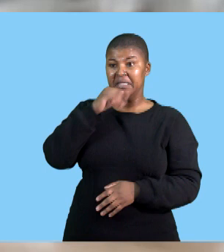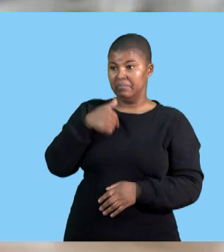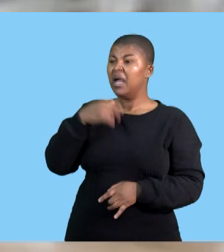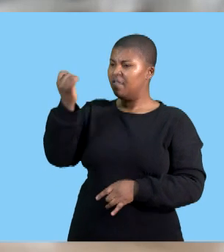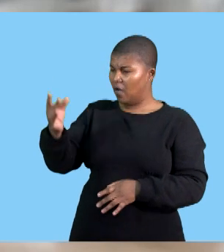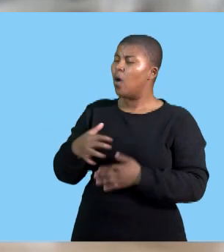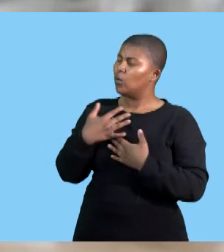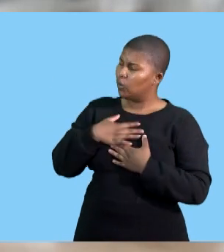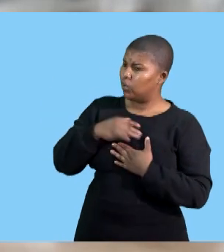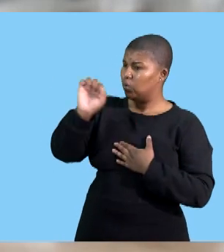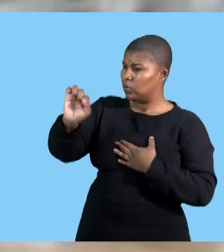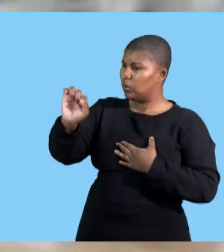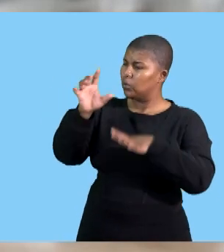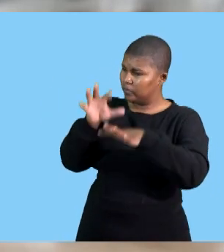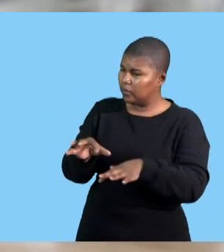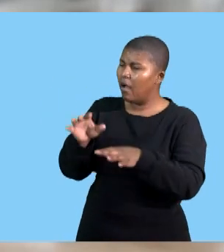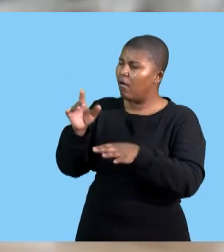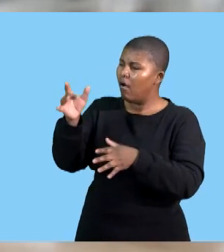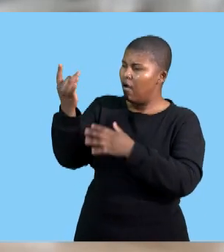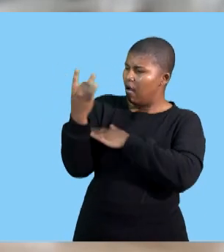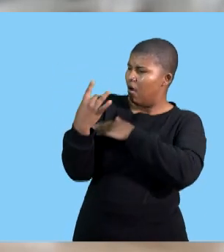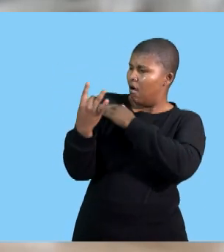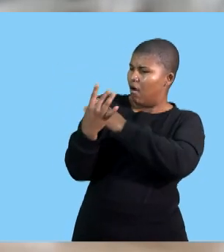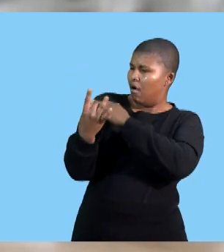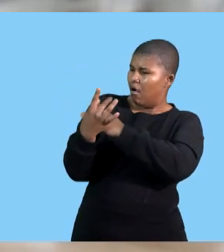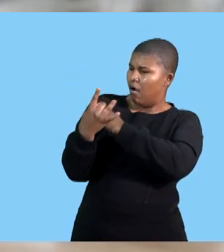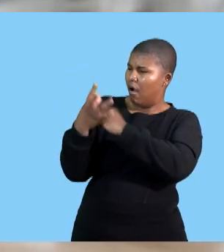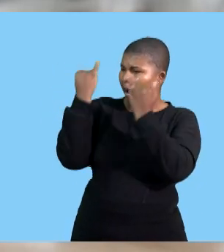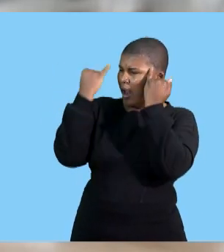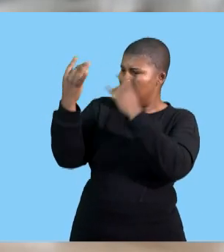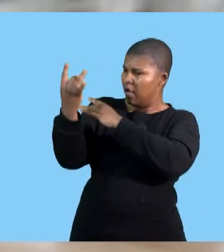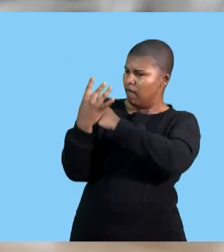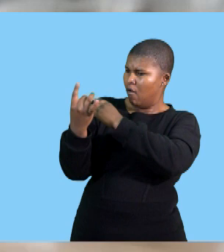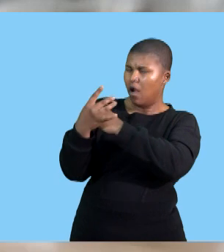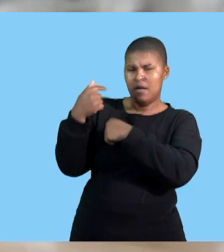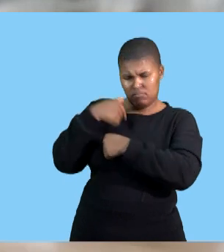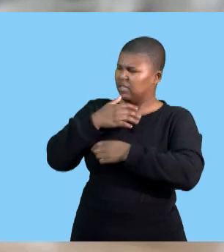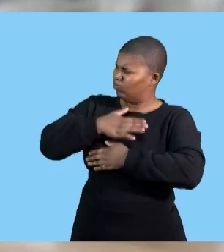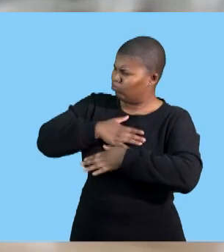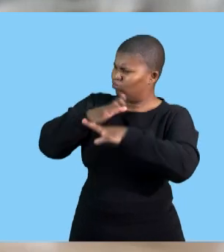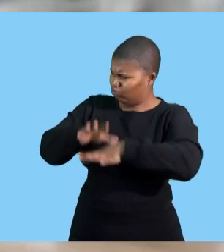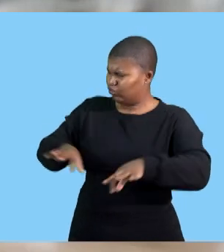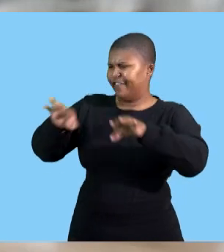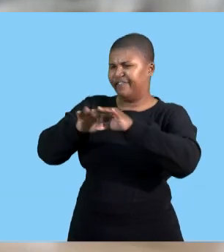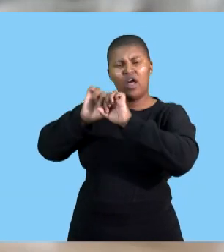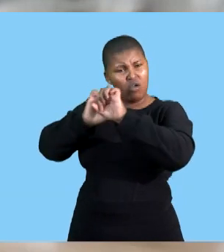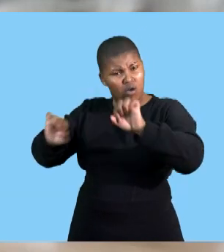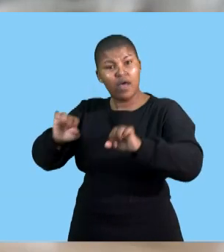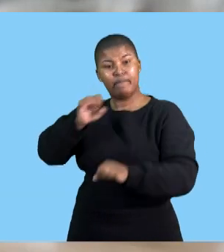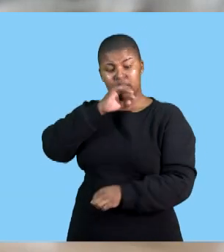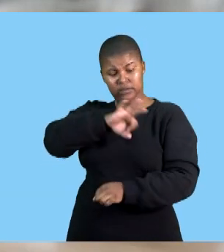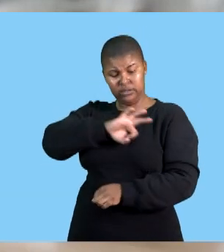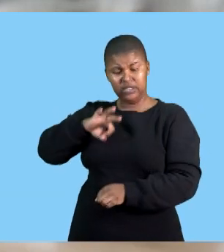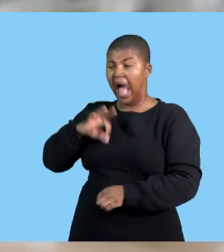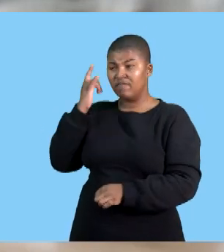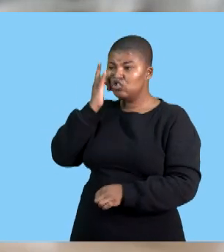value your input and I do encourage you to always come up with ideas, employees will not be shy and they will know very well